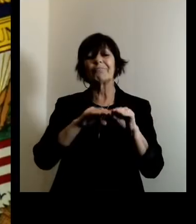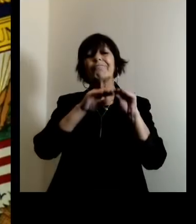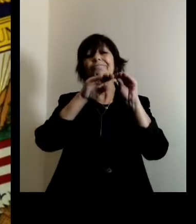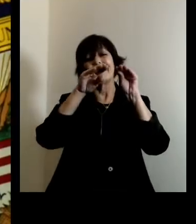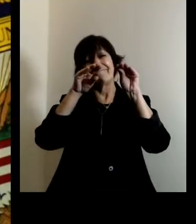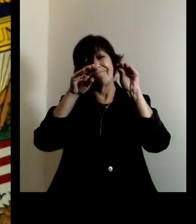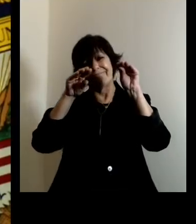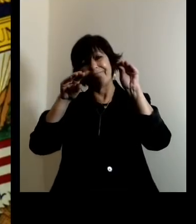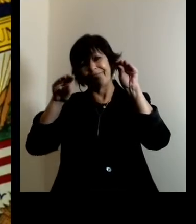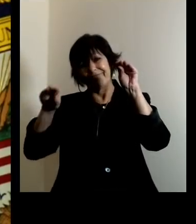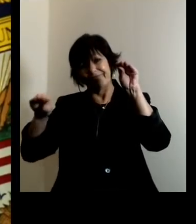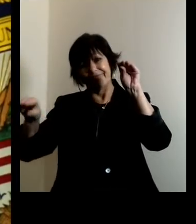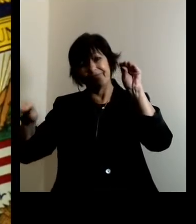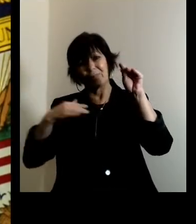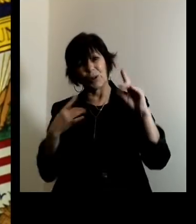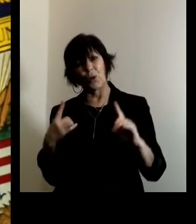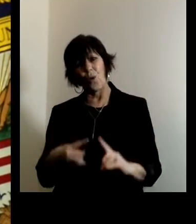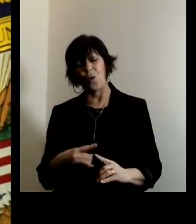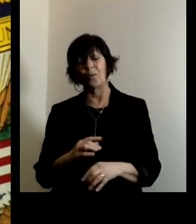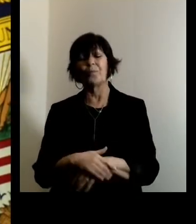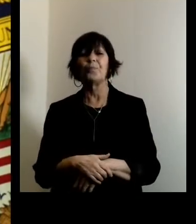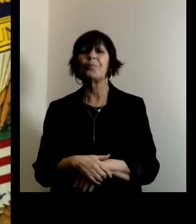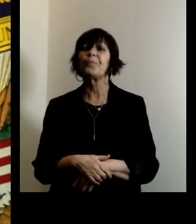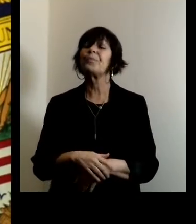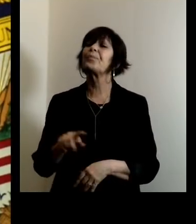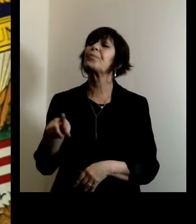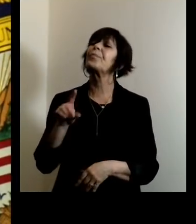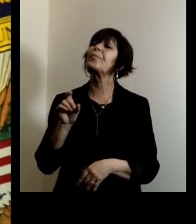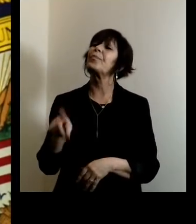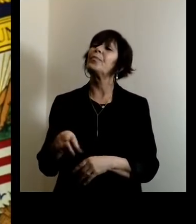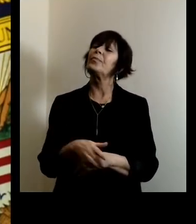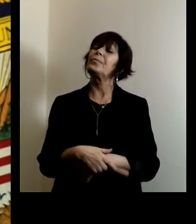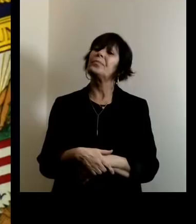go downwards. WBFO, Michael Mroziak.